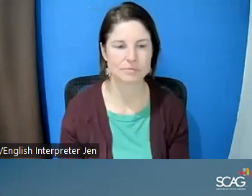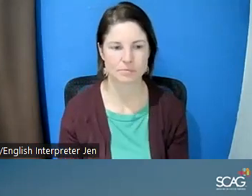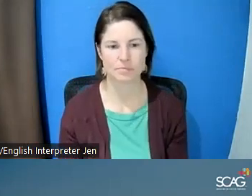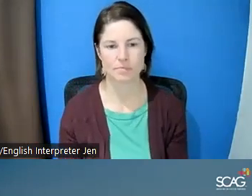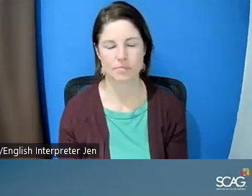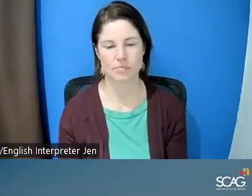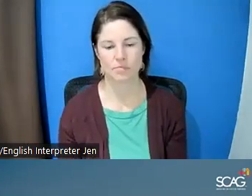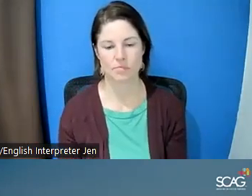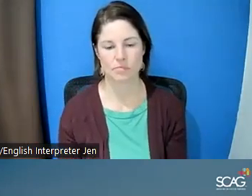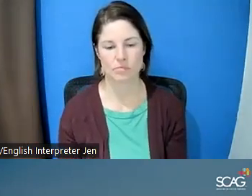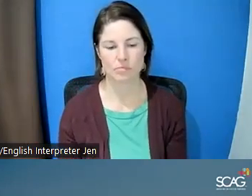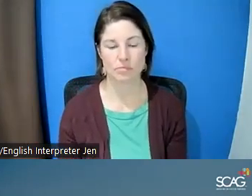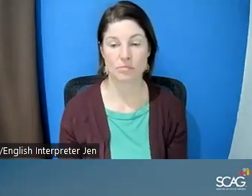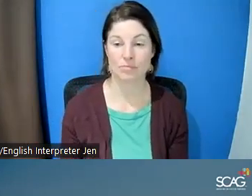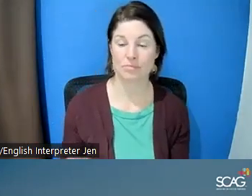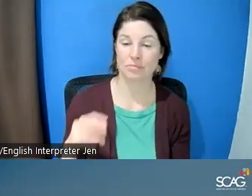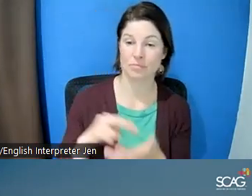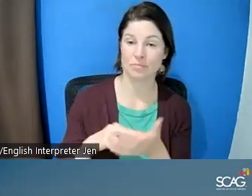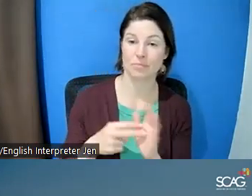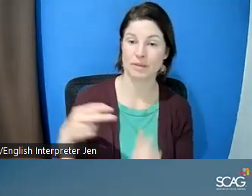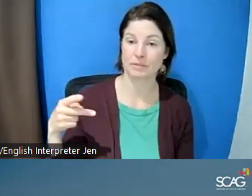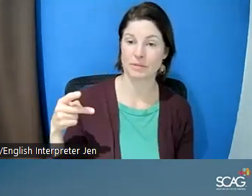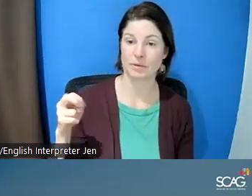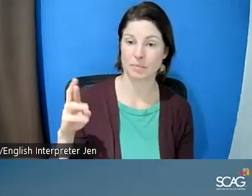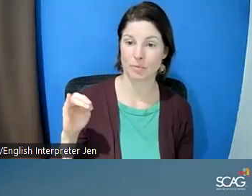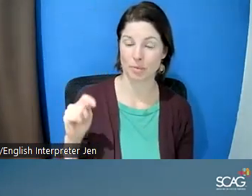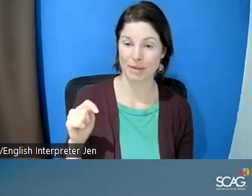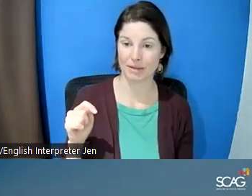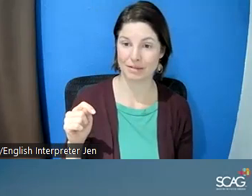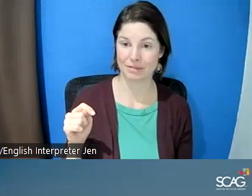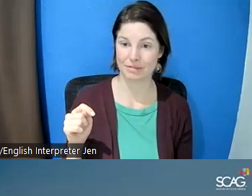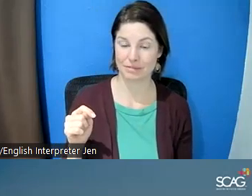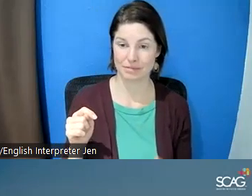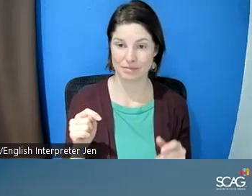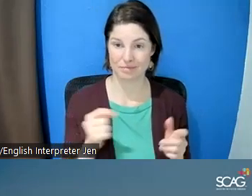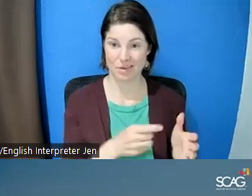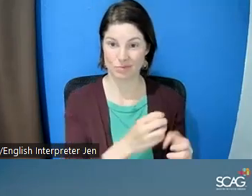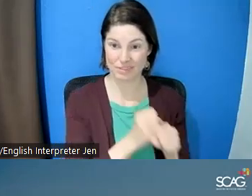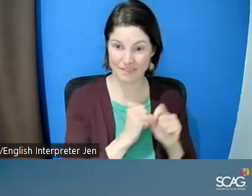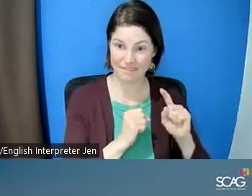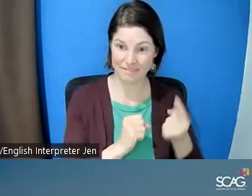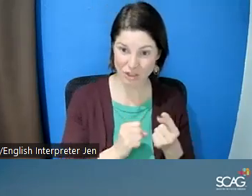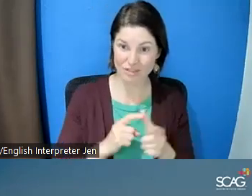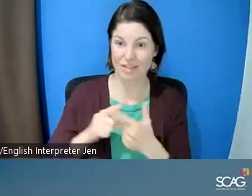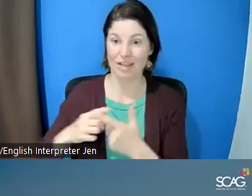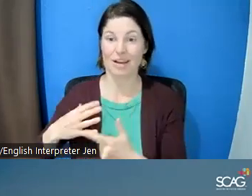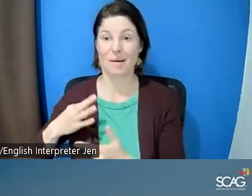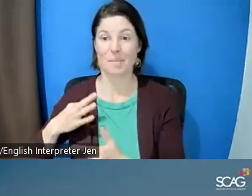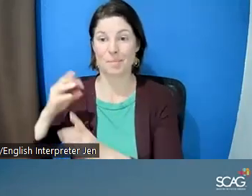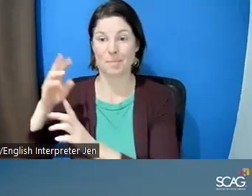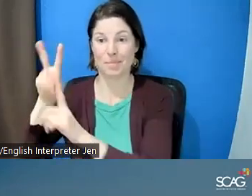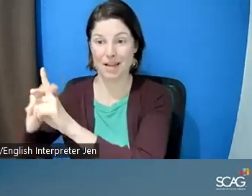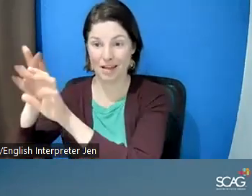permits prior to submitting the applications, or is it okay to apply for it after? It's okay to apply for